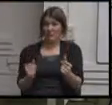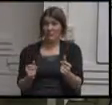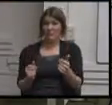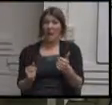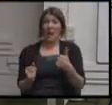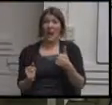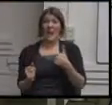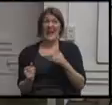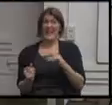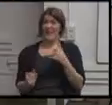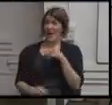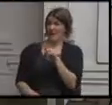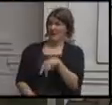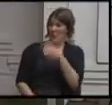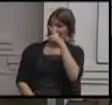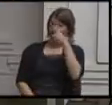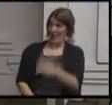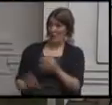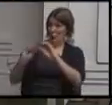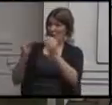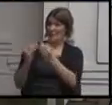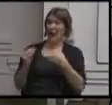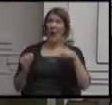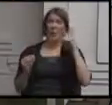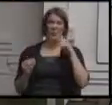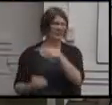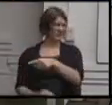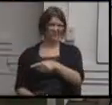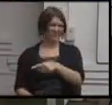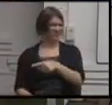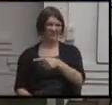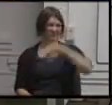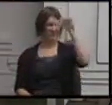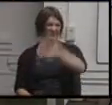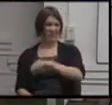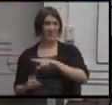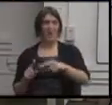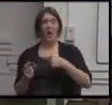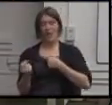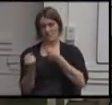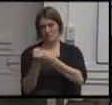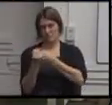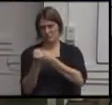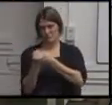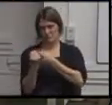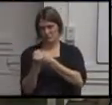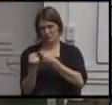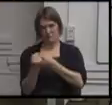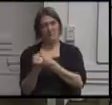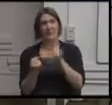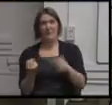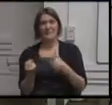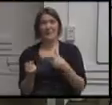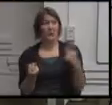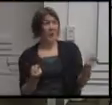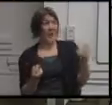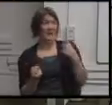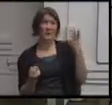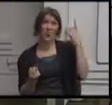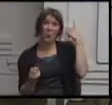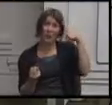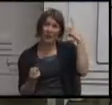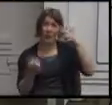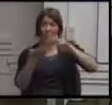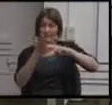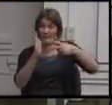there advocating for you as to say, why do we have a downtown district? When you ask that question, that's a question that